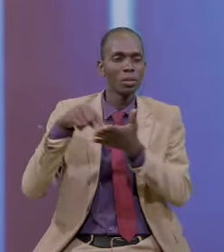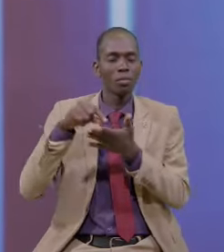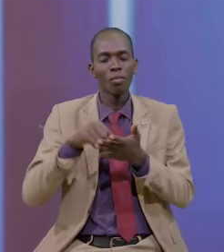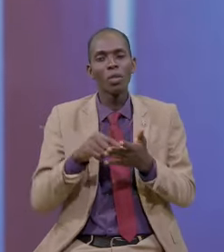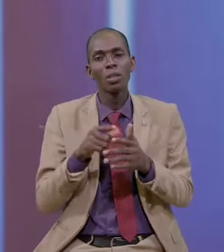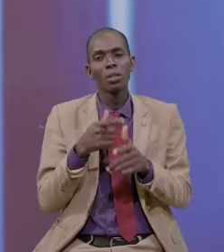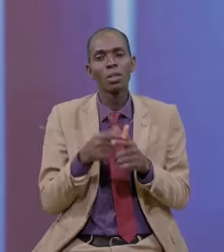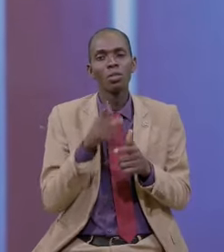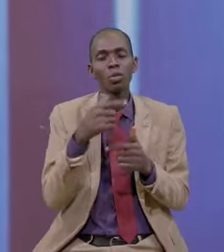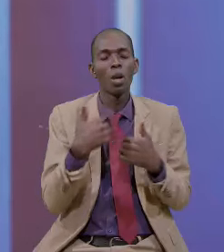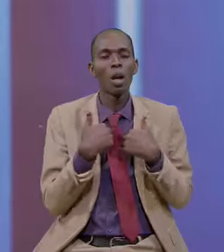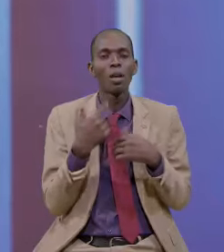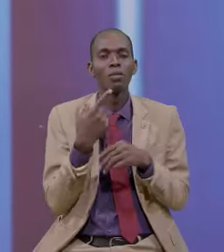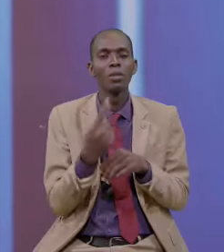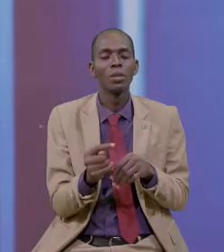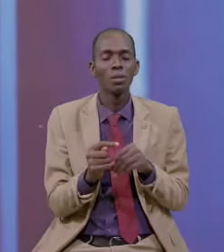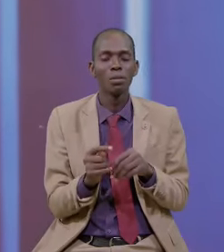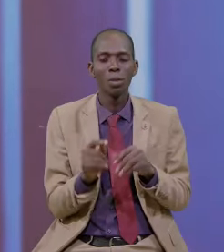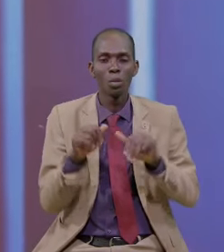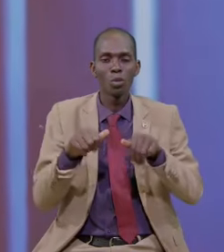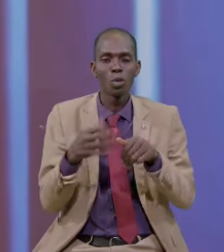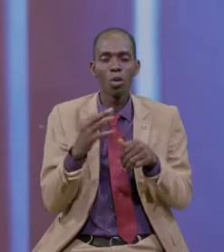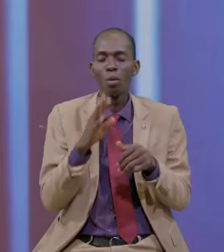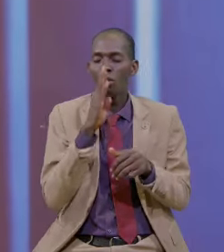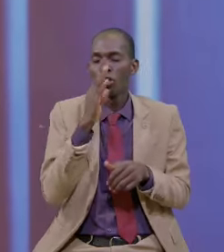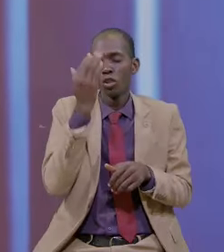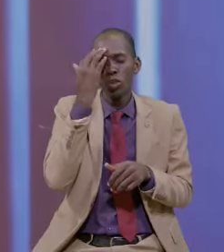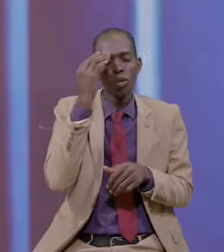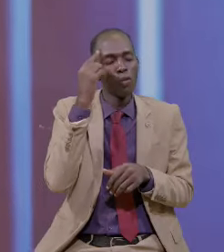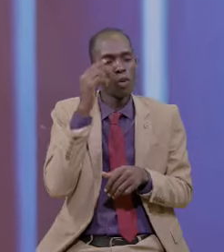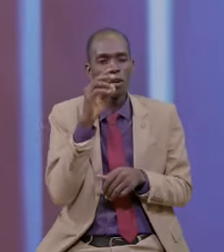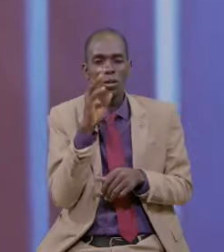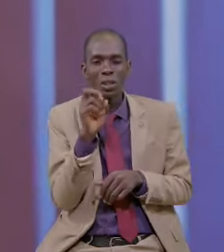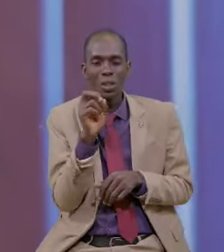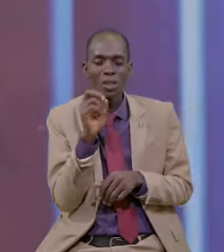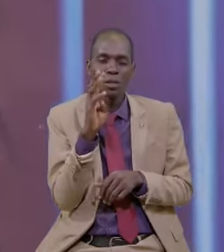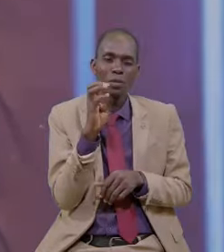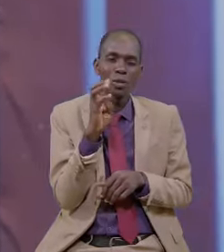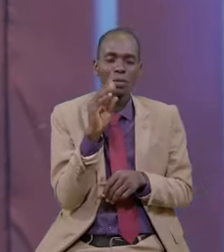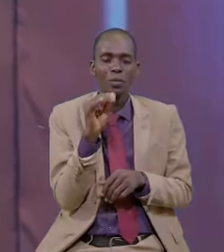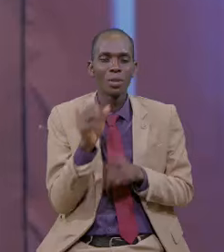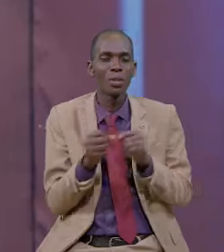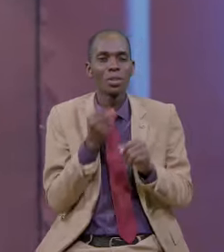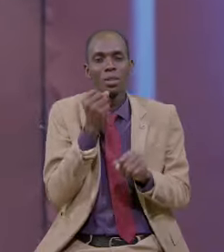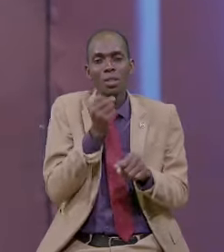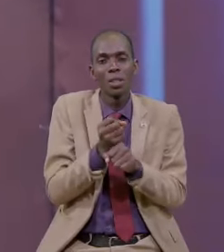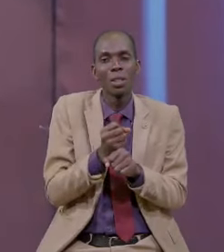years, 70 years. After you are dead, you still have